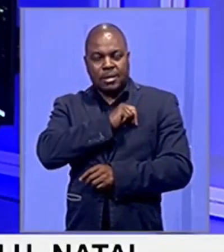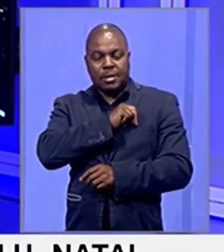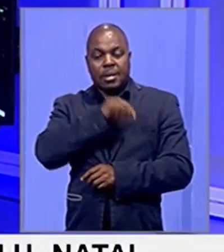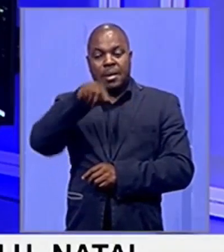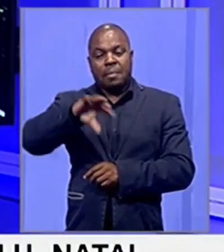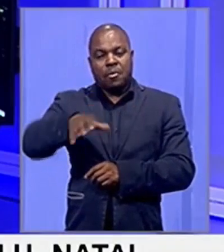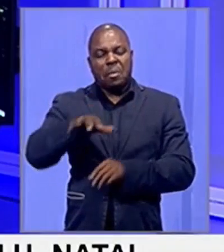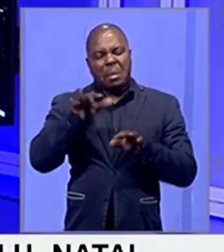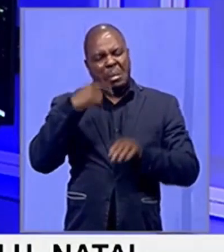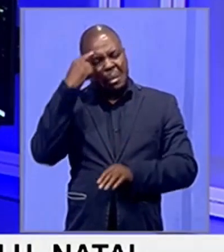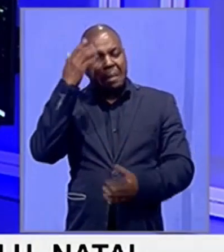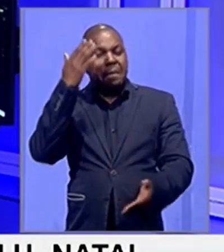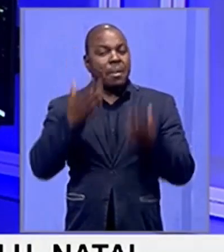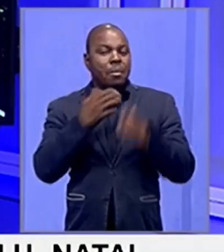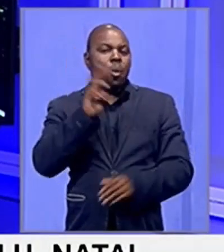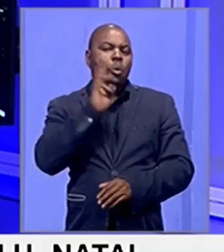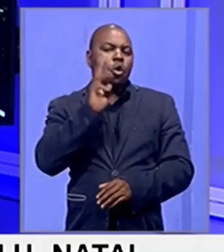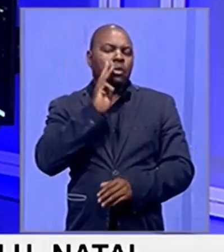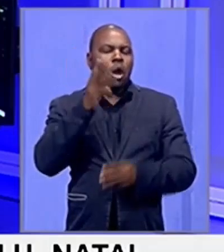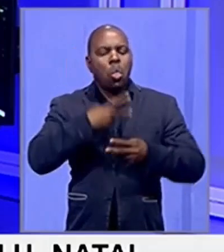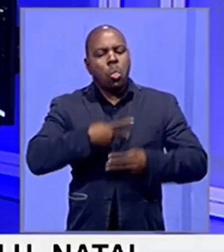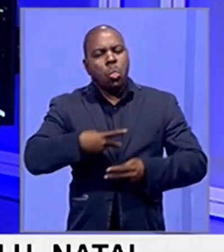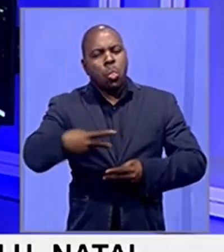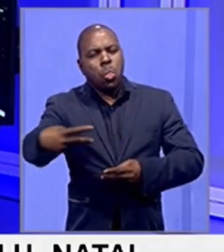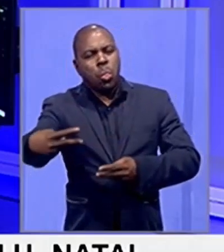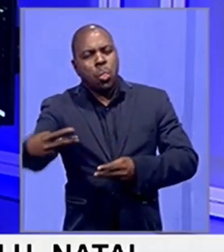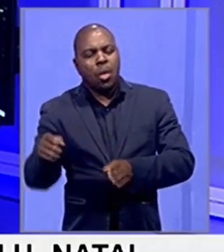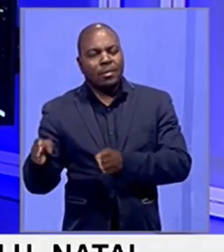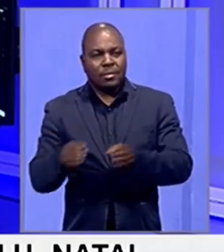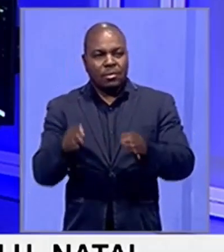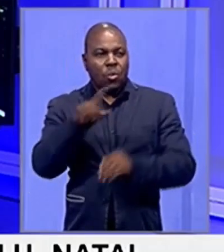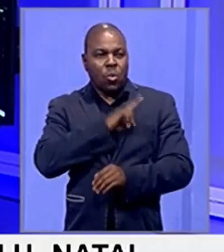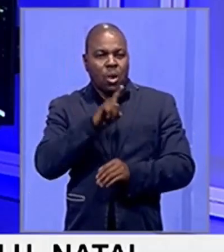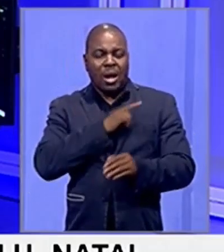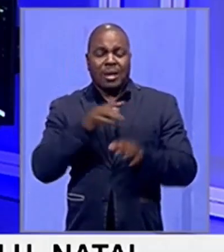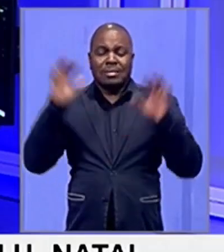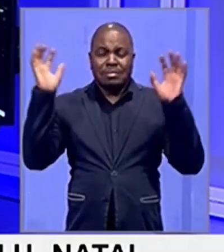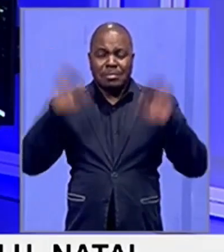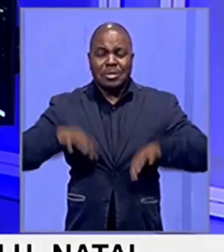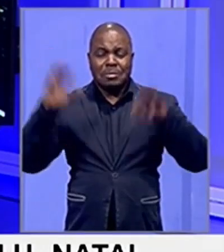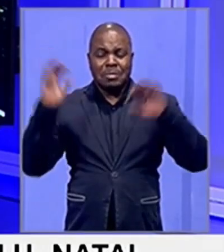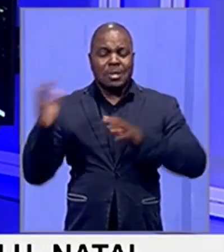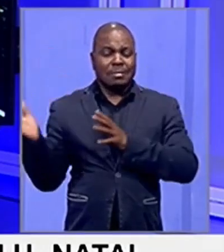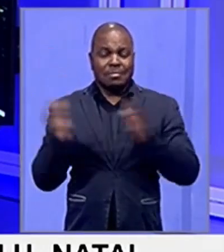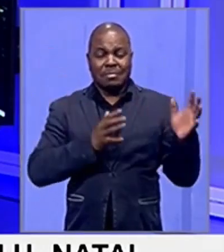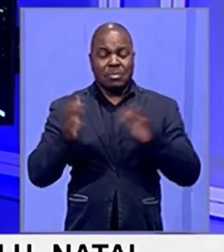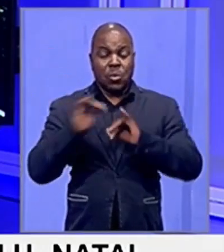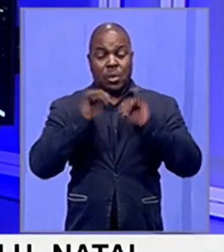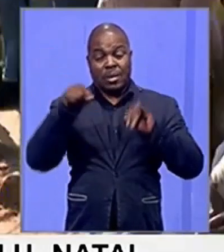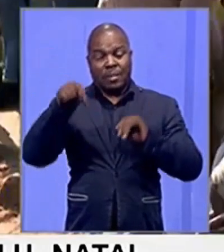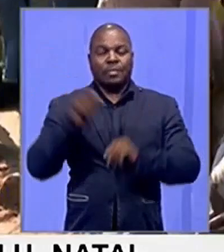ile ba hoholwa ke metsi a noka ka mora pula e matla e neng e tsamaya le meya e matla sebakeng seo.